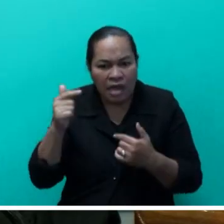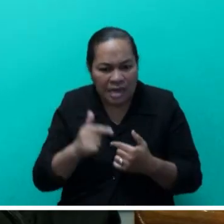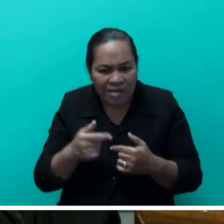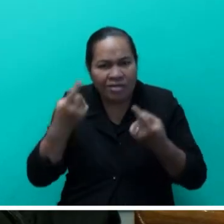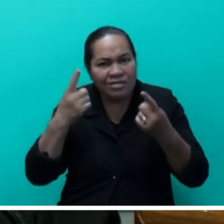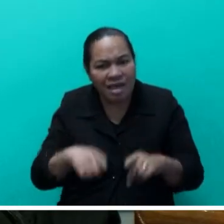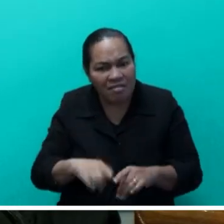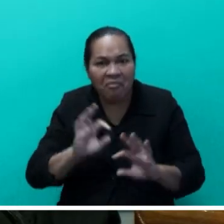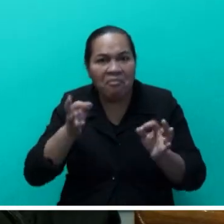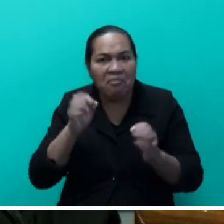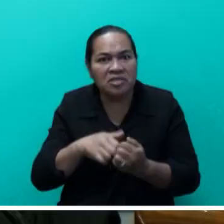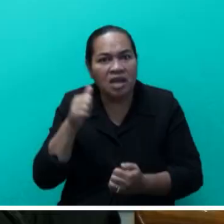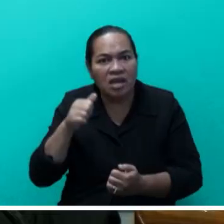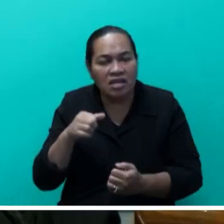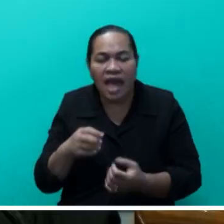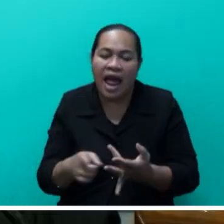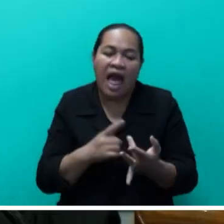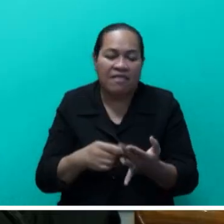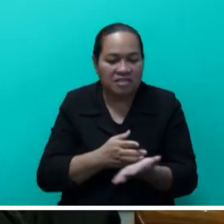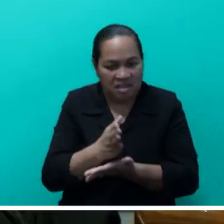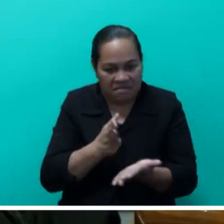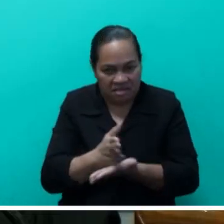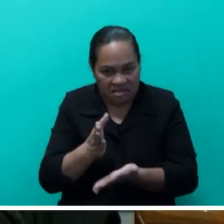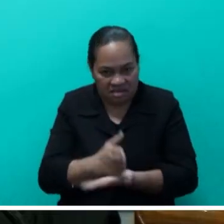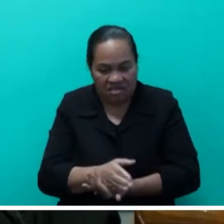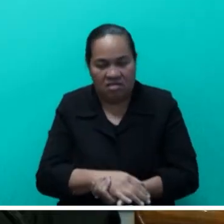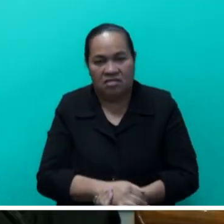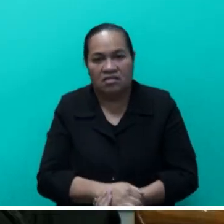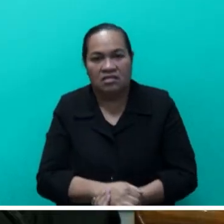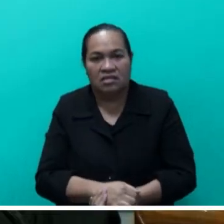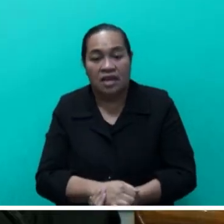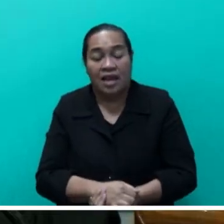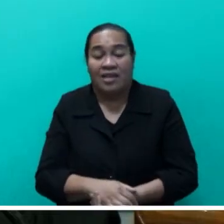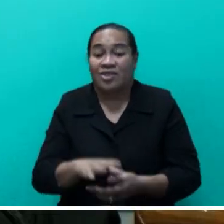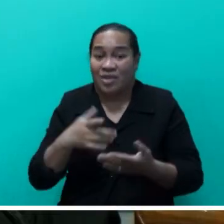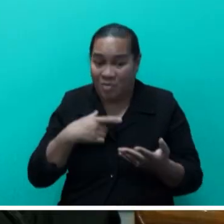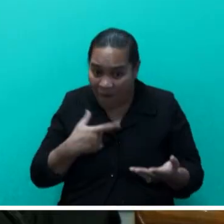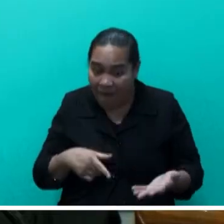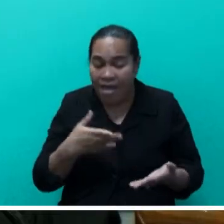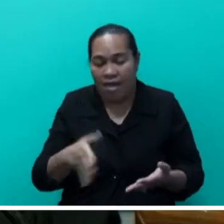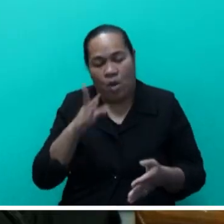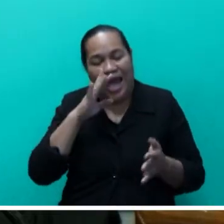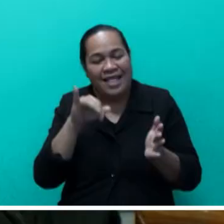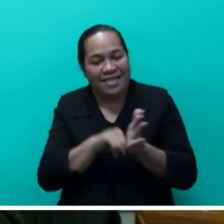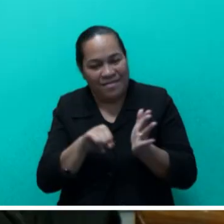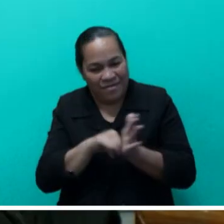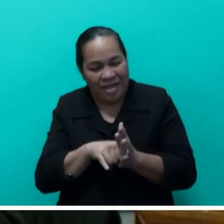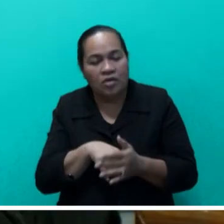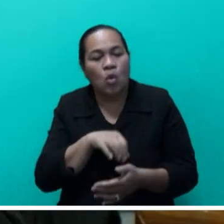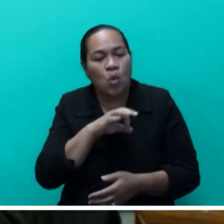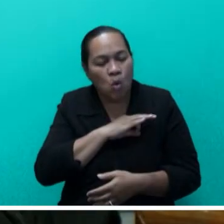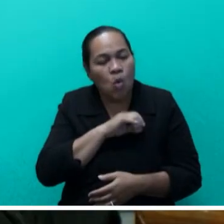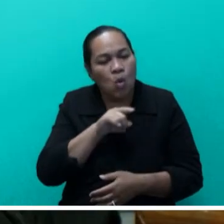passed away, and other services of the ministry can facilitate. In doing so, the ministry has identified its customer